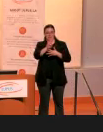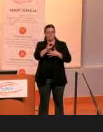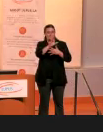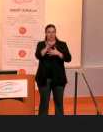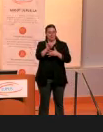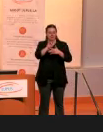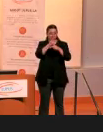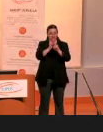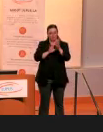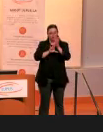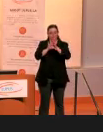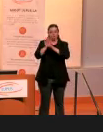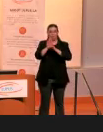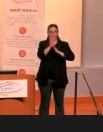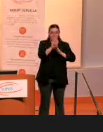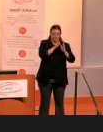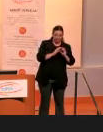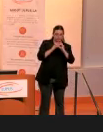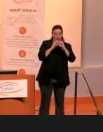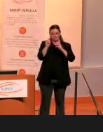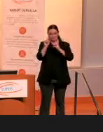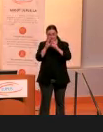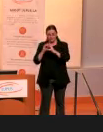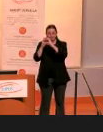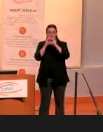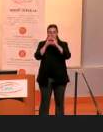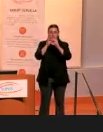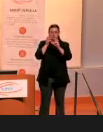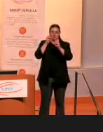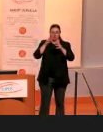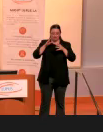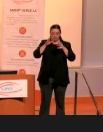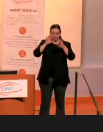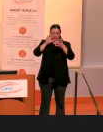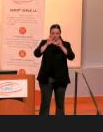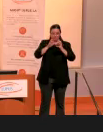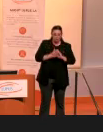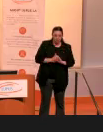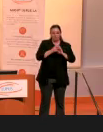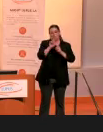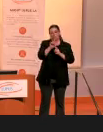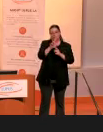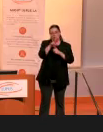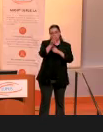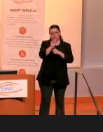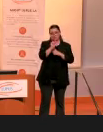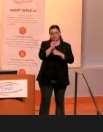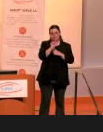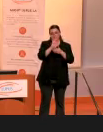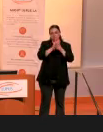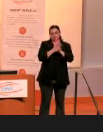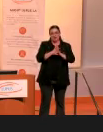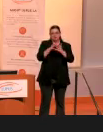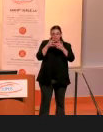activates B cells and T cells and leads to lupus, which ultimately causes